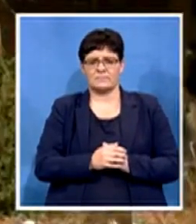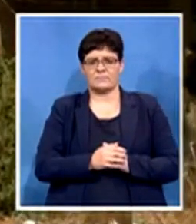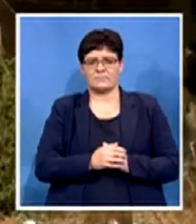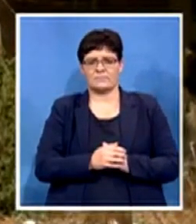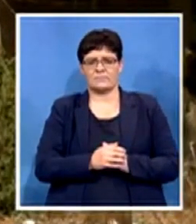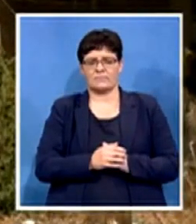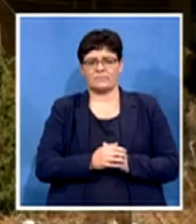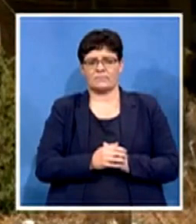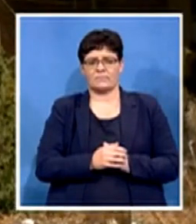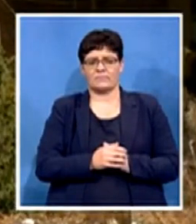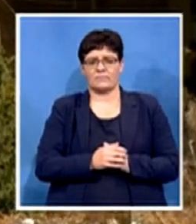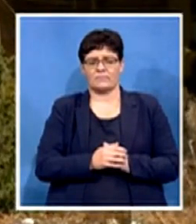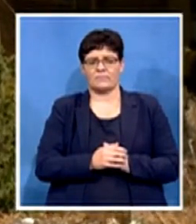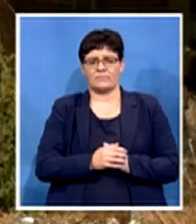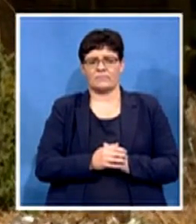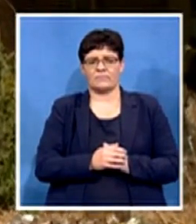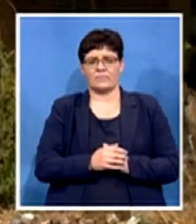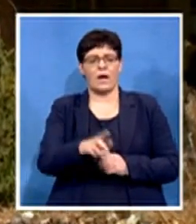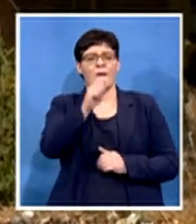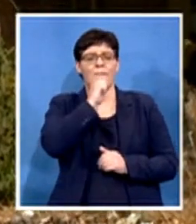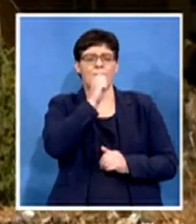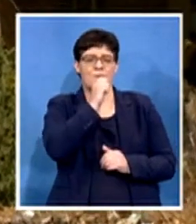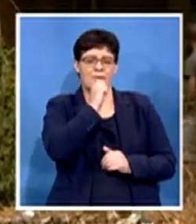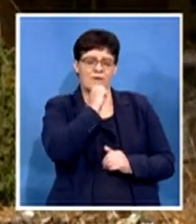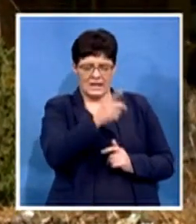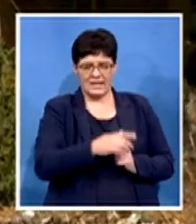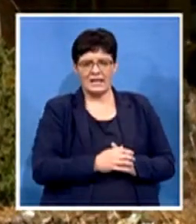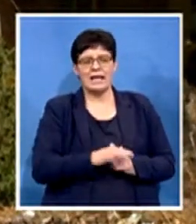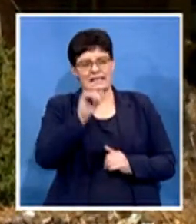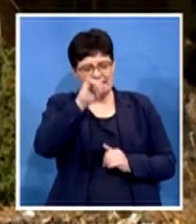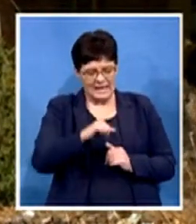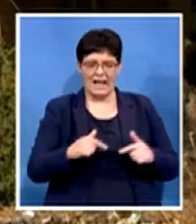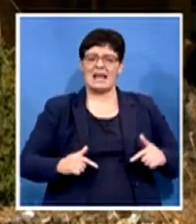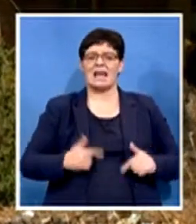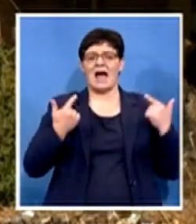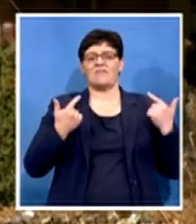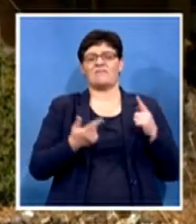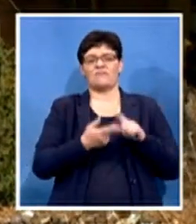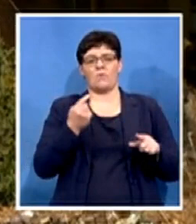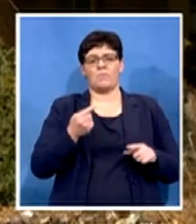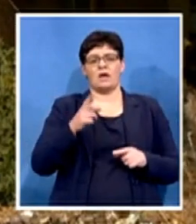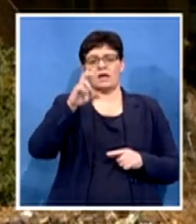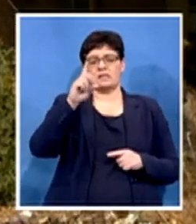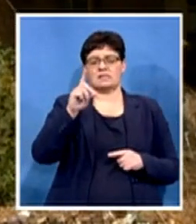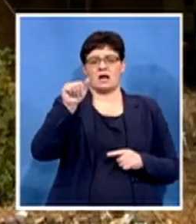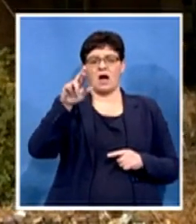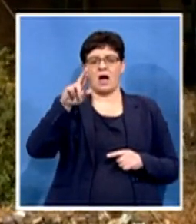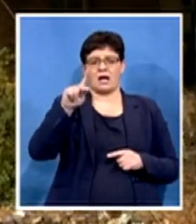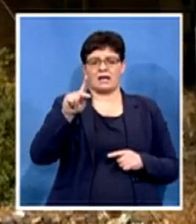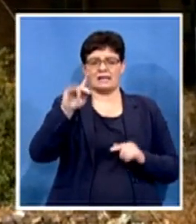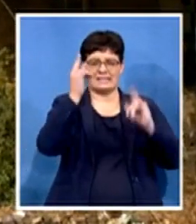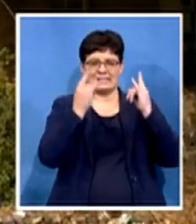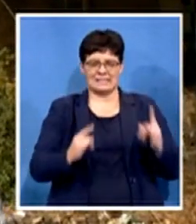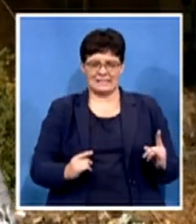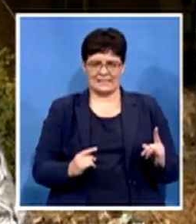Good morning, Desiree. Yes, we are coming live from Duck City in Bloemfontein. This is the area where we